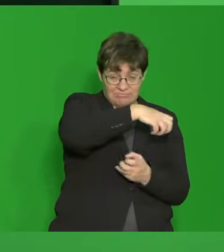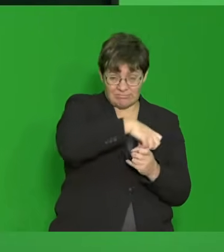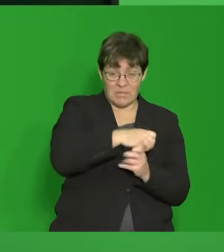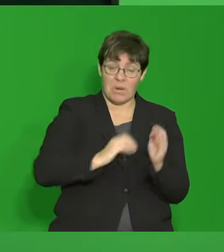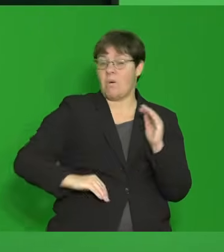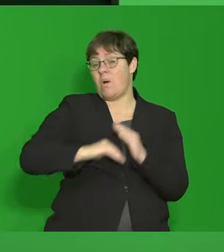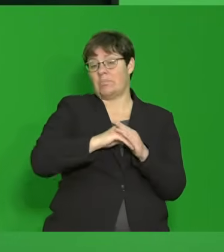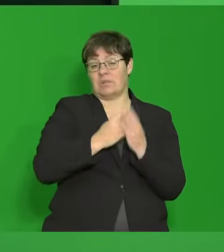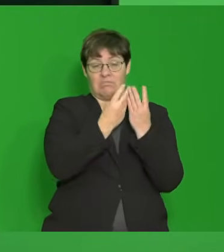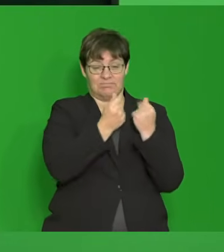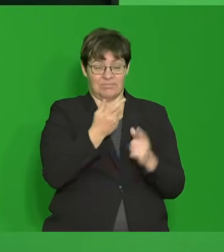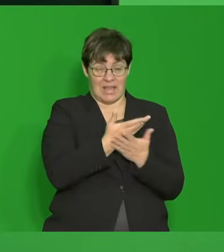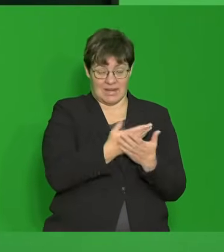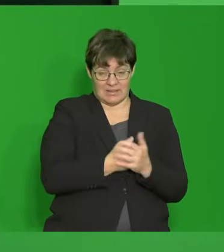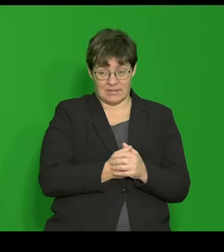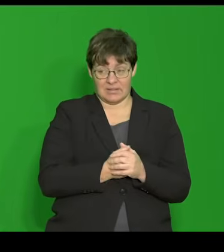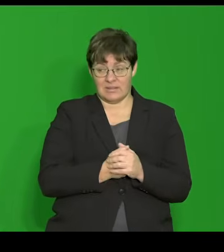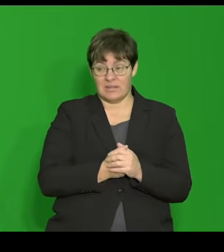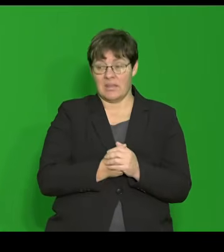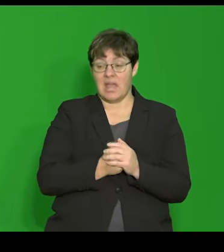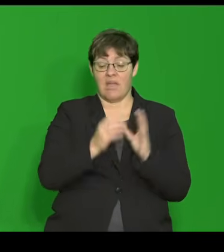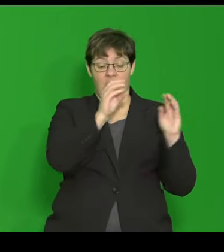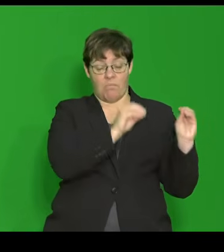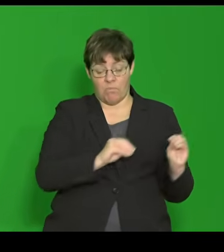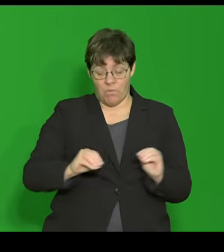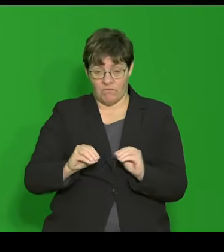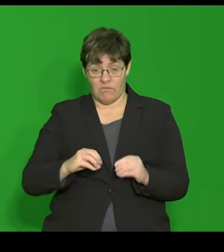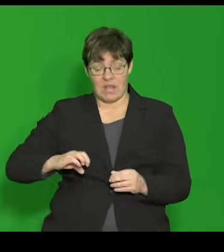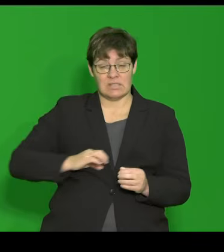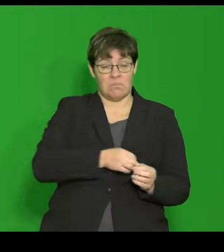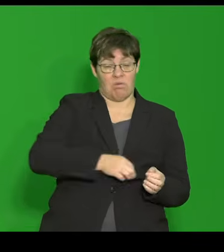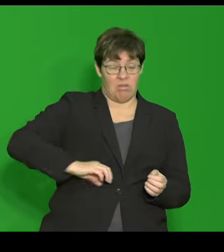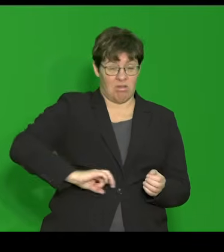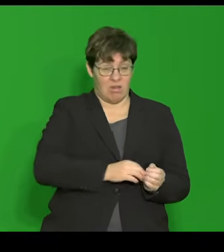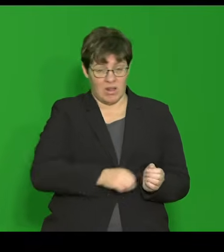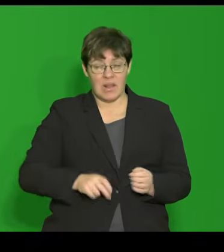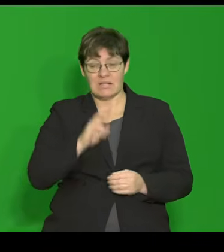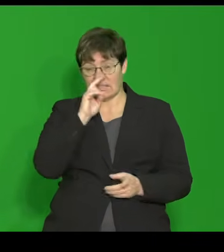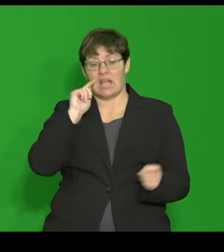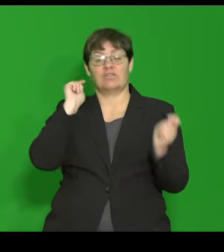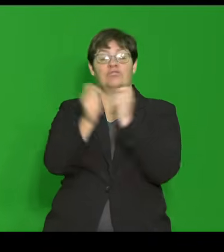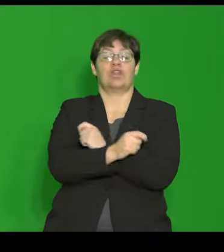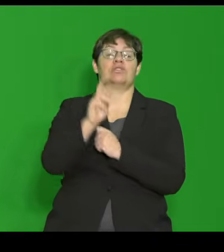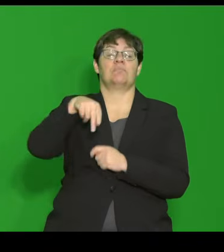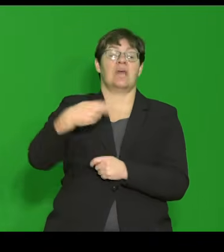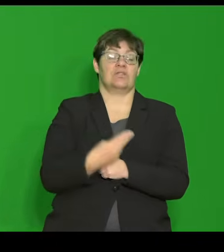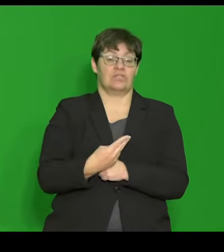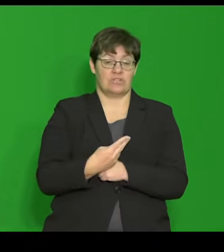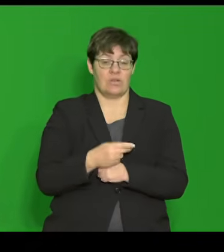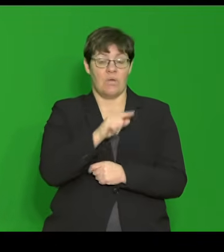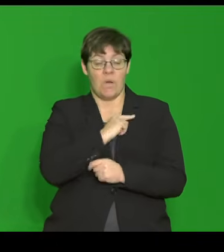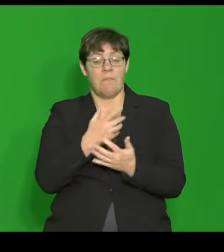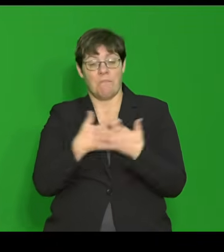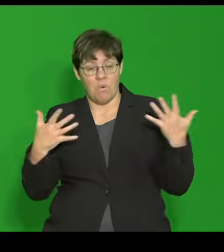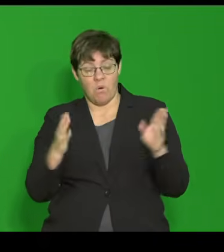enzymes to function optimally. However, when the chyme moves into the small intestine, we see a change in pH now